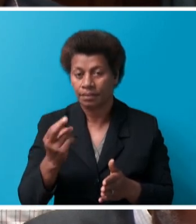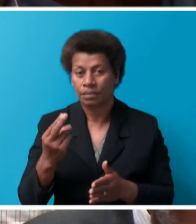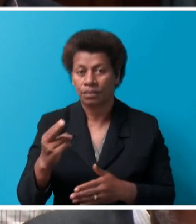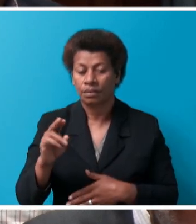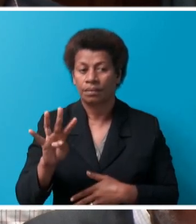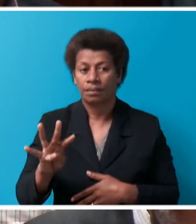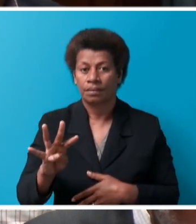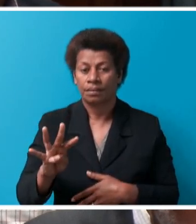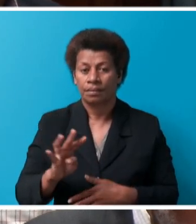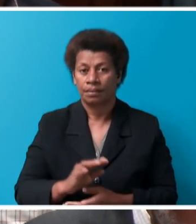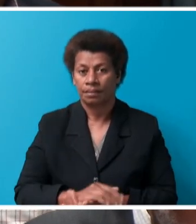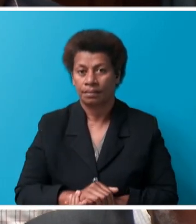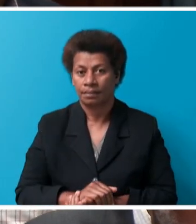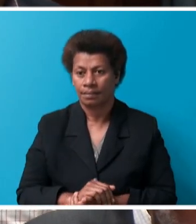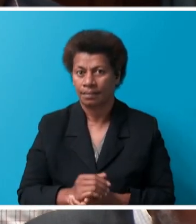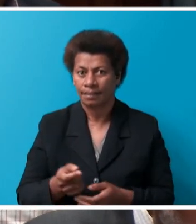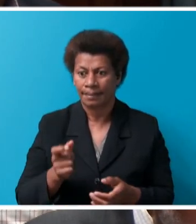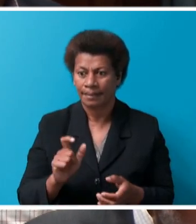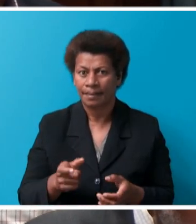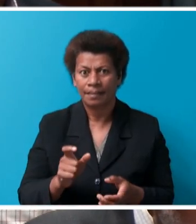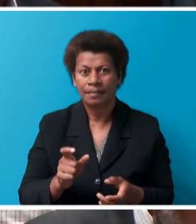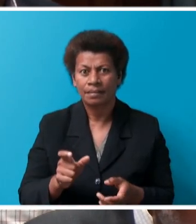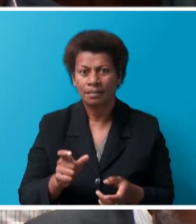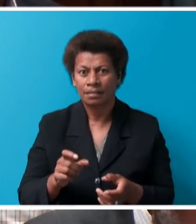Turmeric exports alone are projected to reach